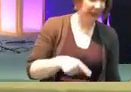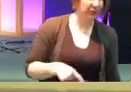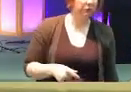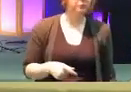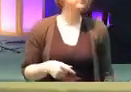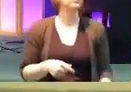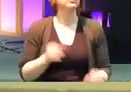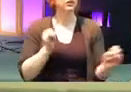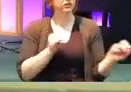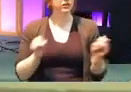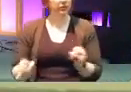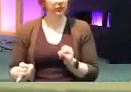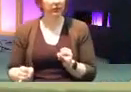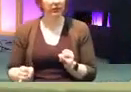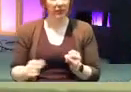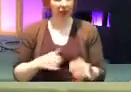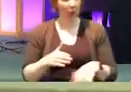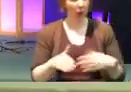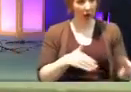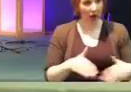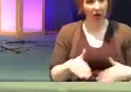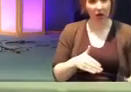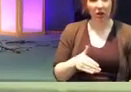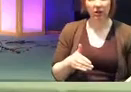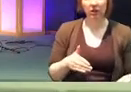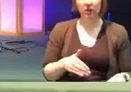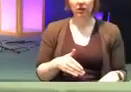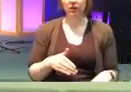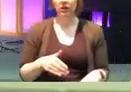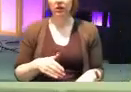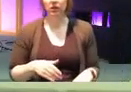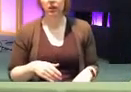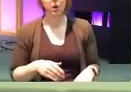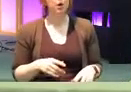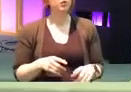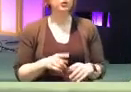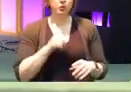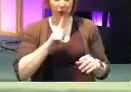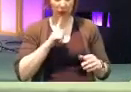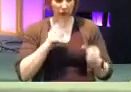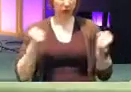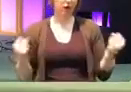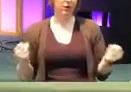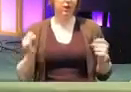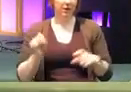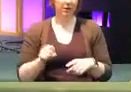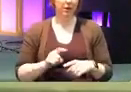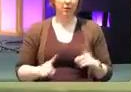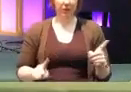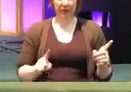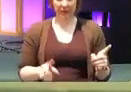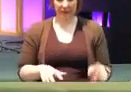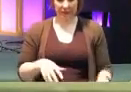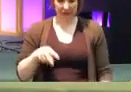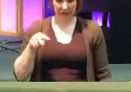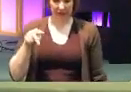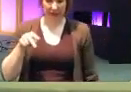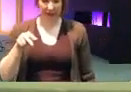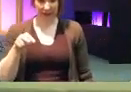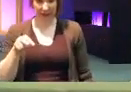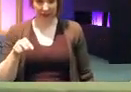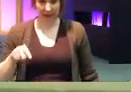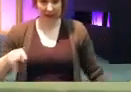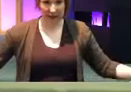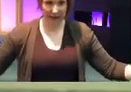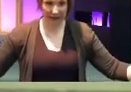are individuals that actually walk on that glass. I mean, it's obviously all very reinforced, but there are individuals that go out there and they take that first step and they look down and they